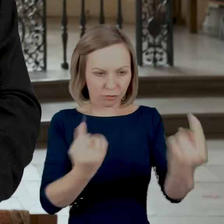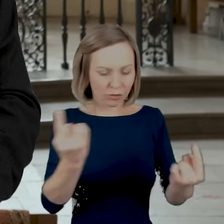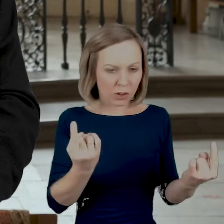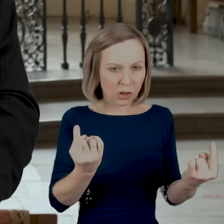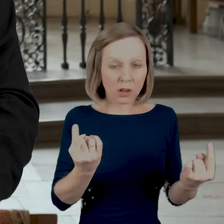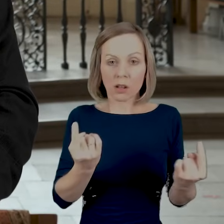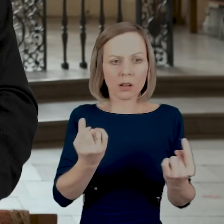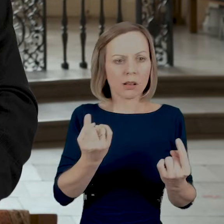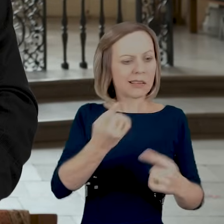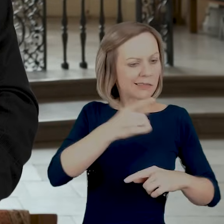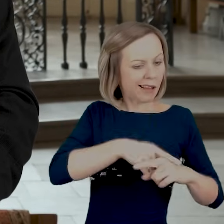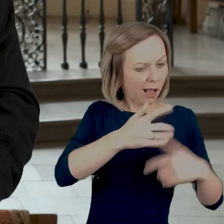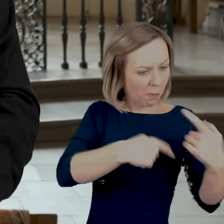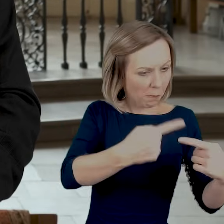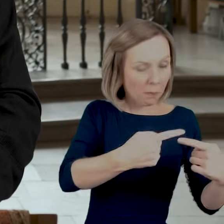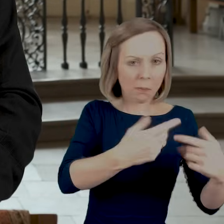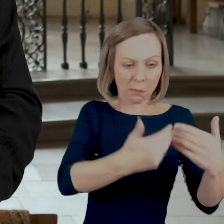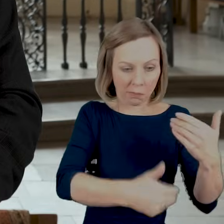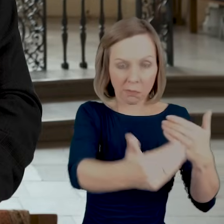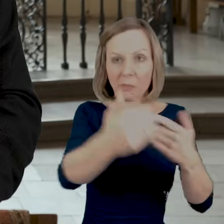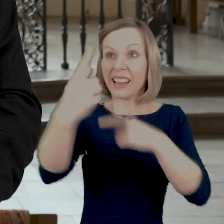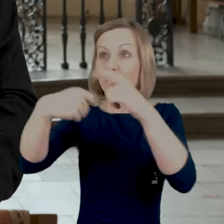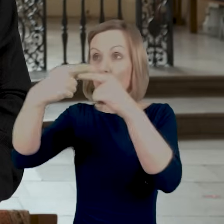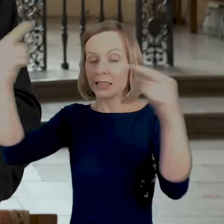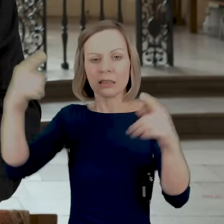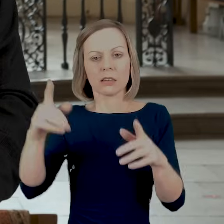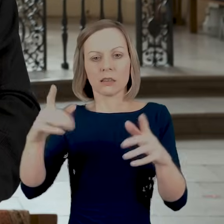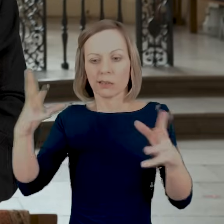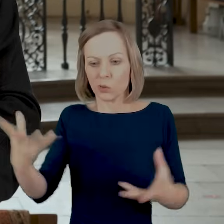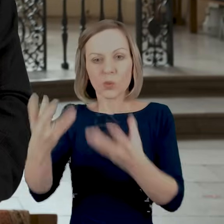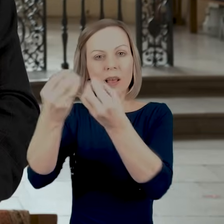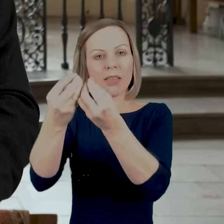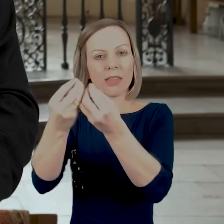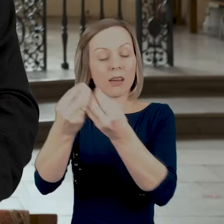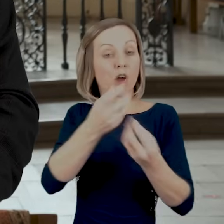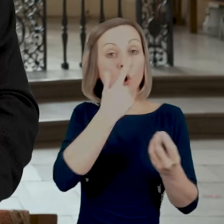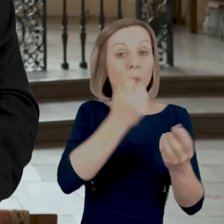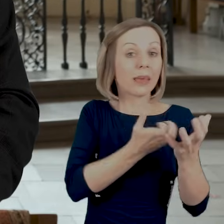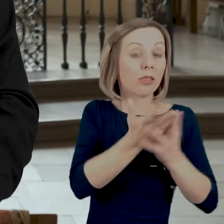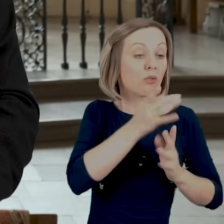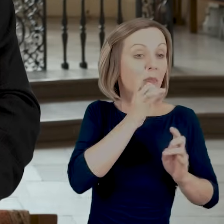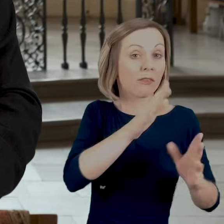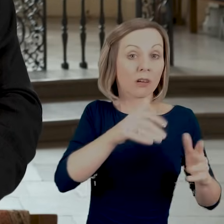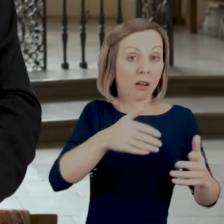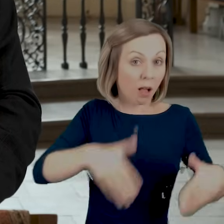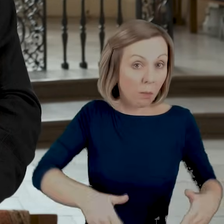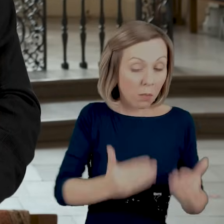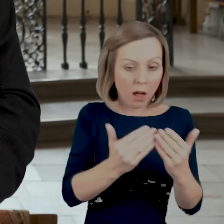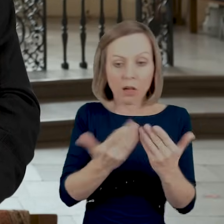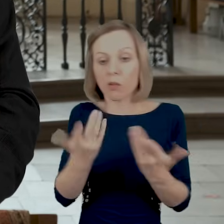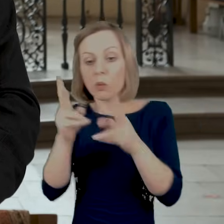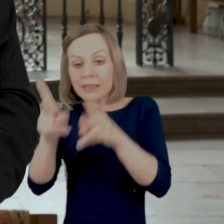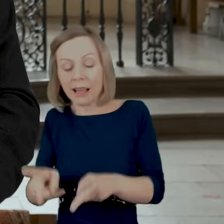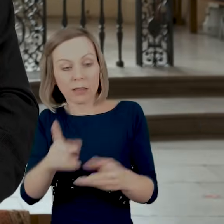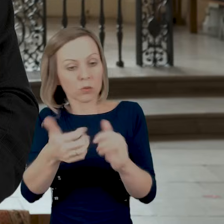that there are some moments in almost every life where God lifts the veil between time and eternity, and where in the miracle of